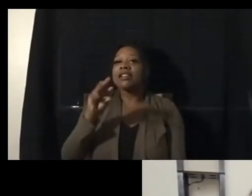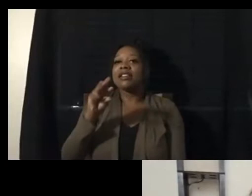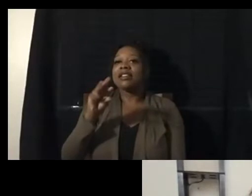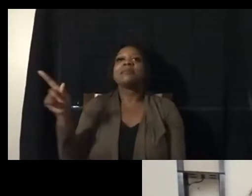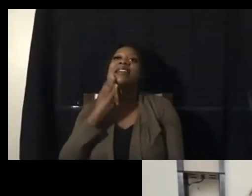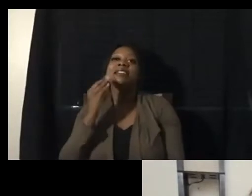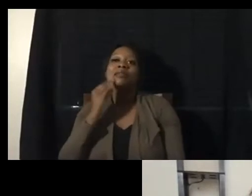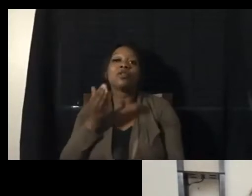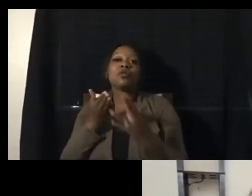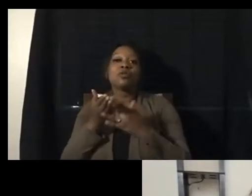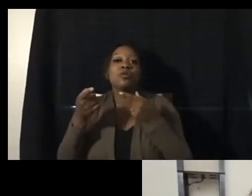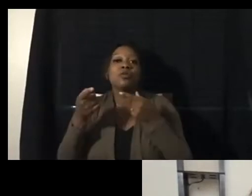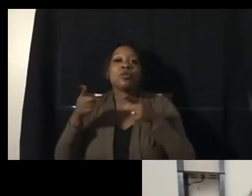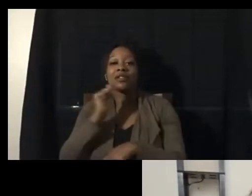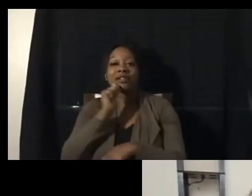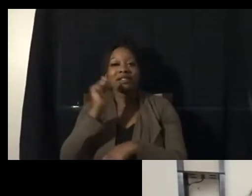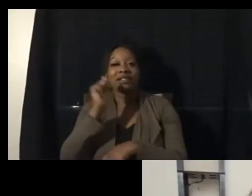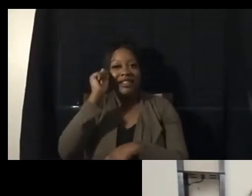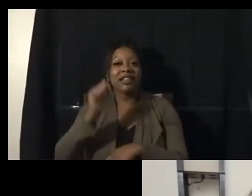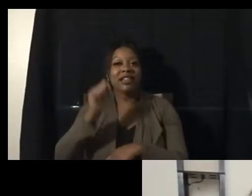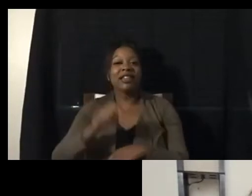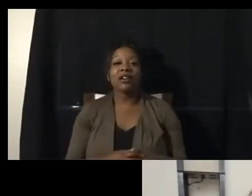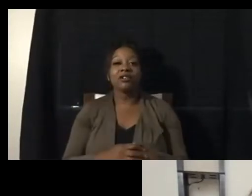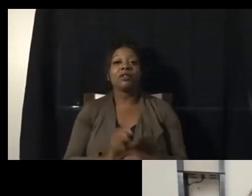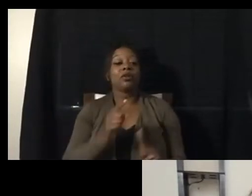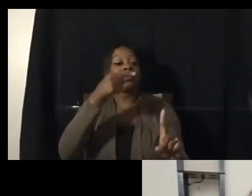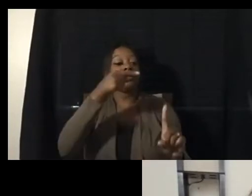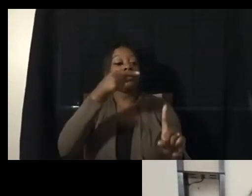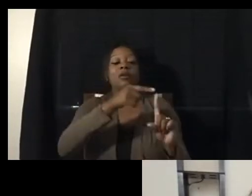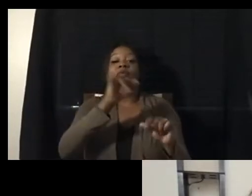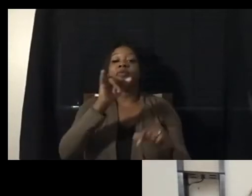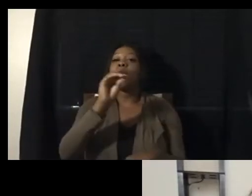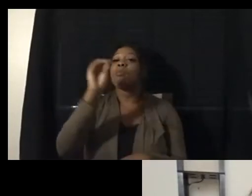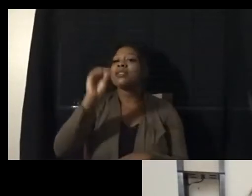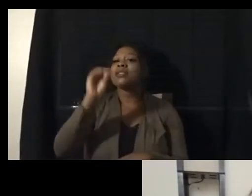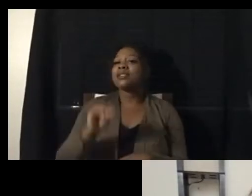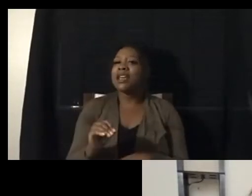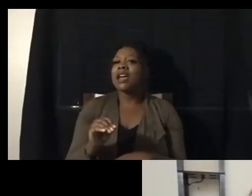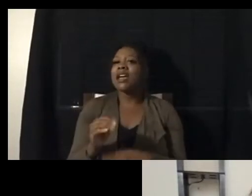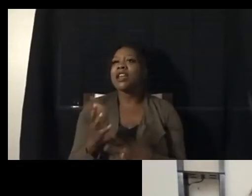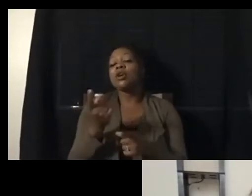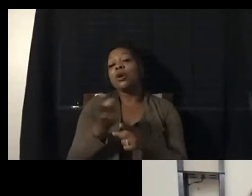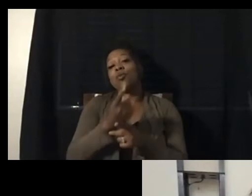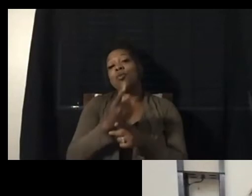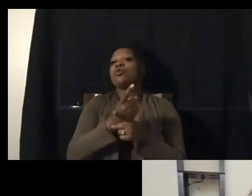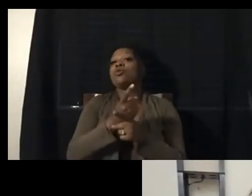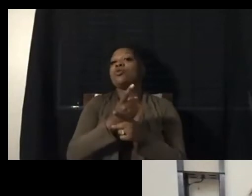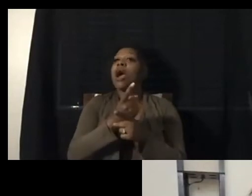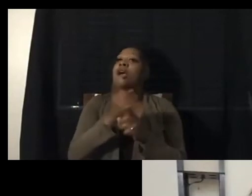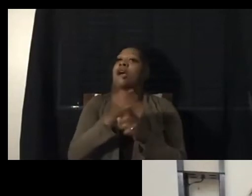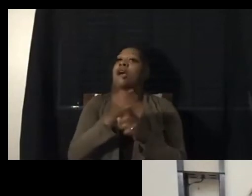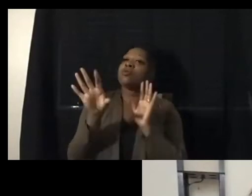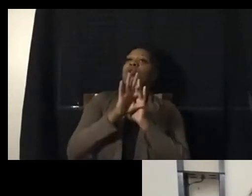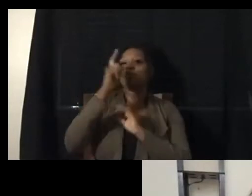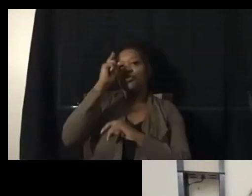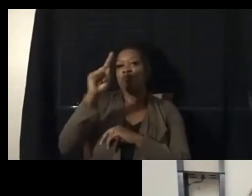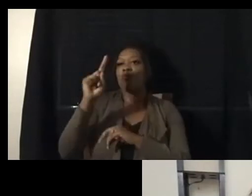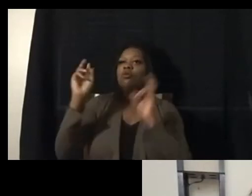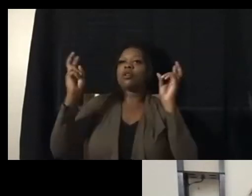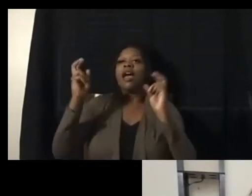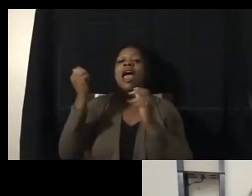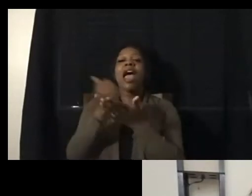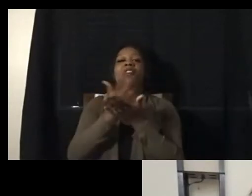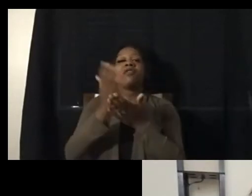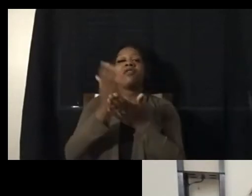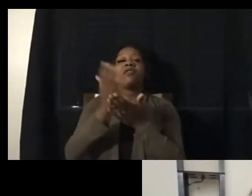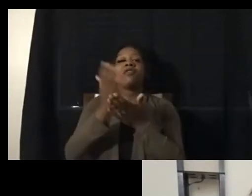And regarding the percentage, it was the right choice for Everything's Gonna Be Okay to cast authentically. I mean,